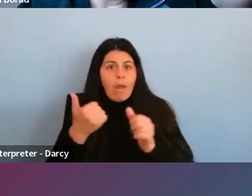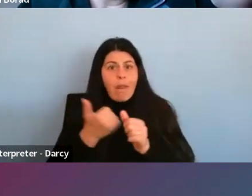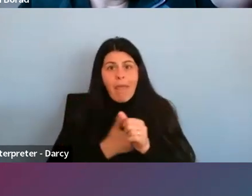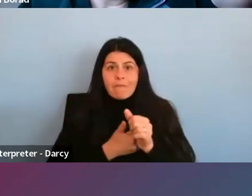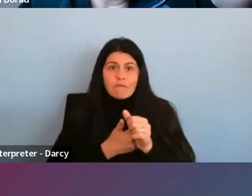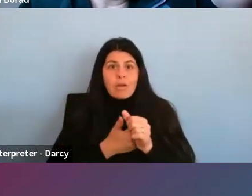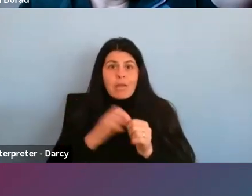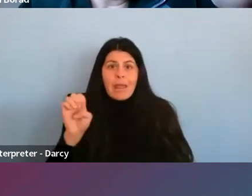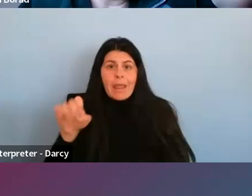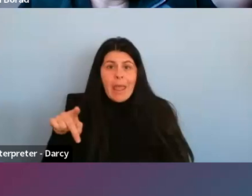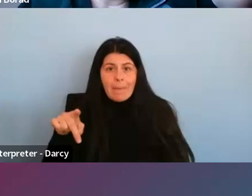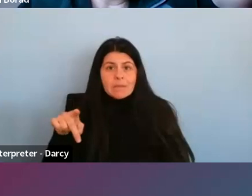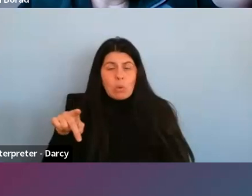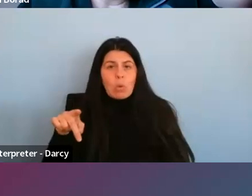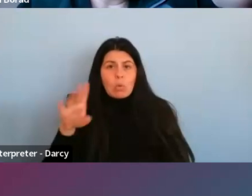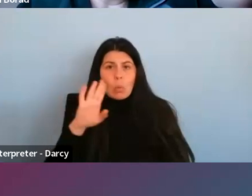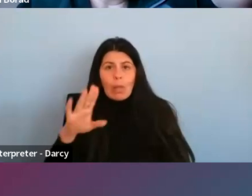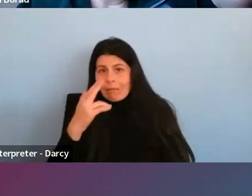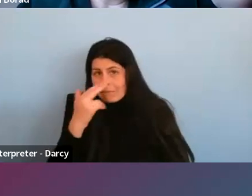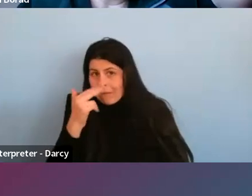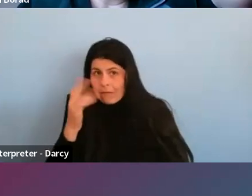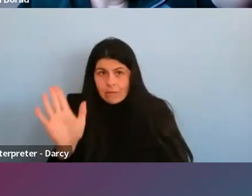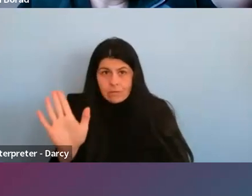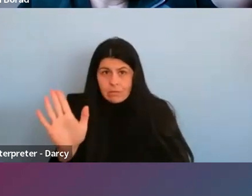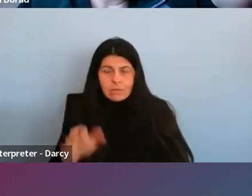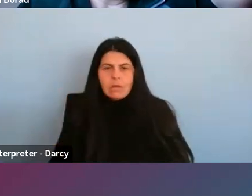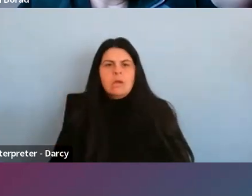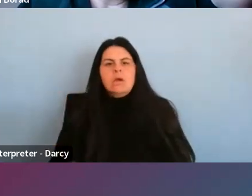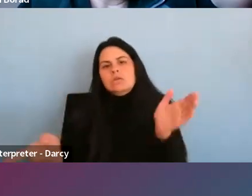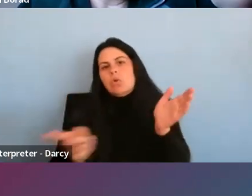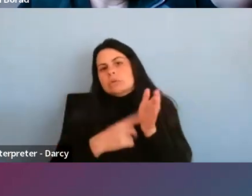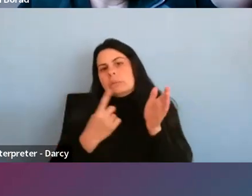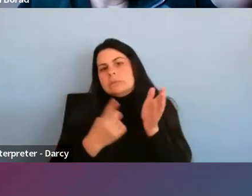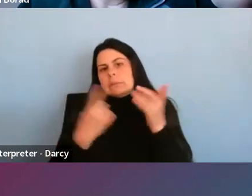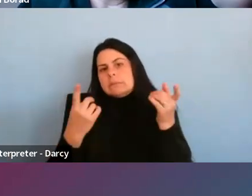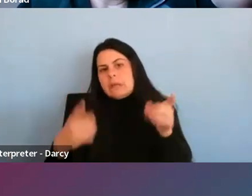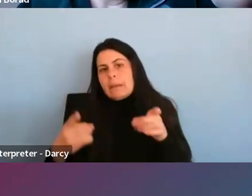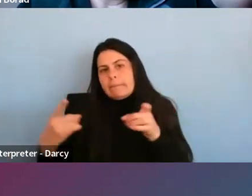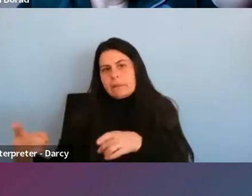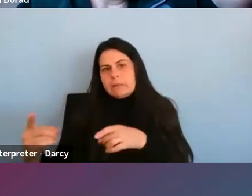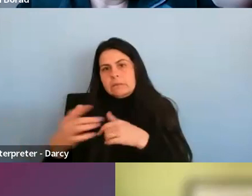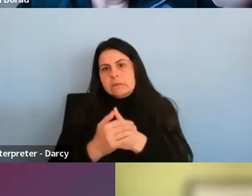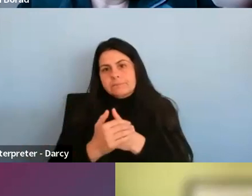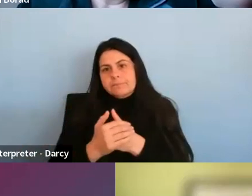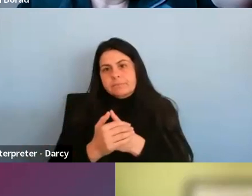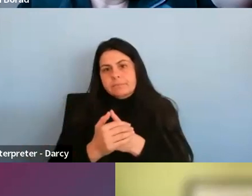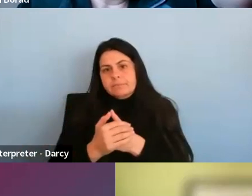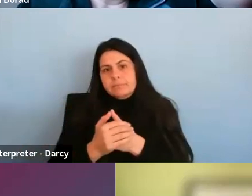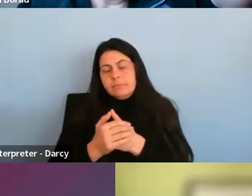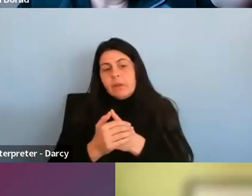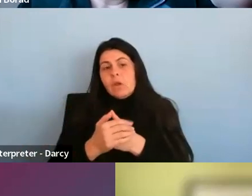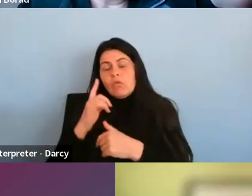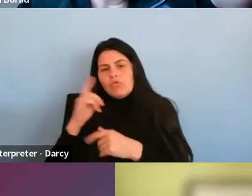going to be funny. Like, and so I think that sometimes what happens is that in the